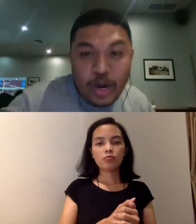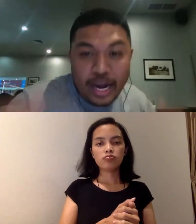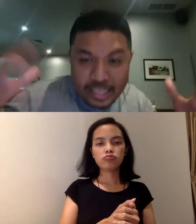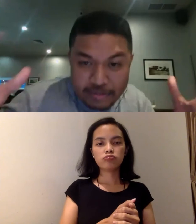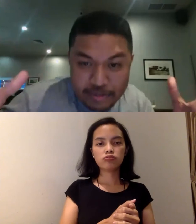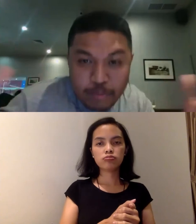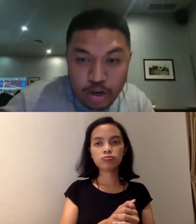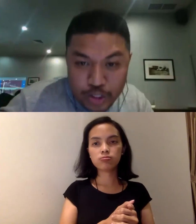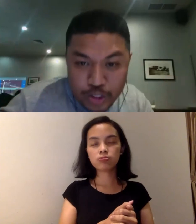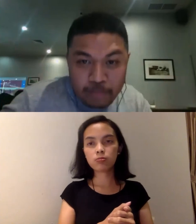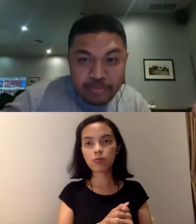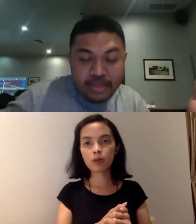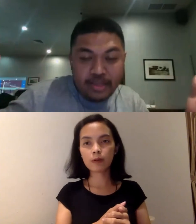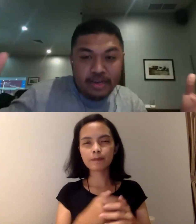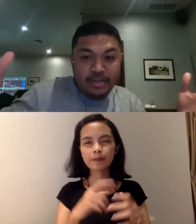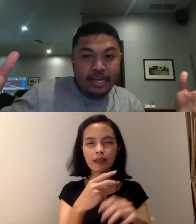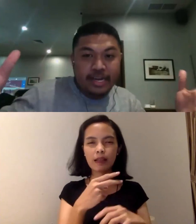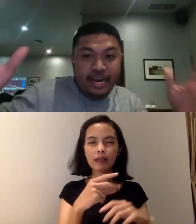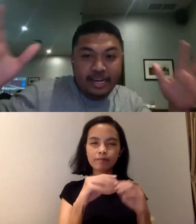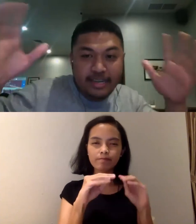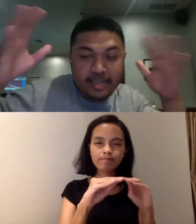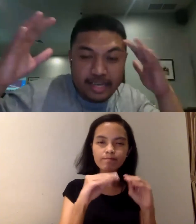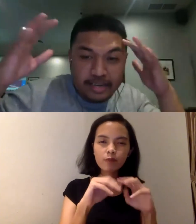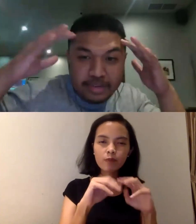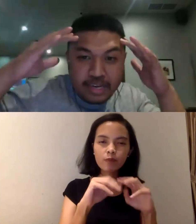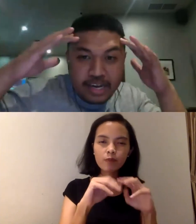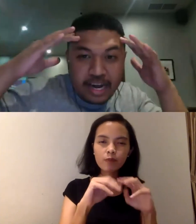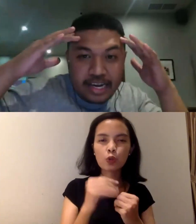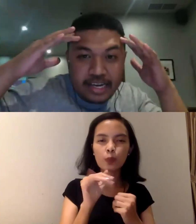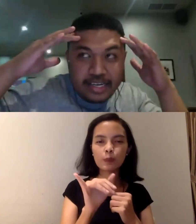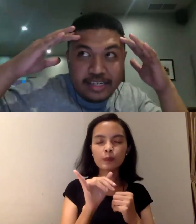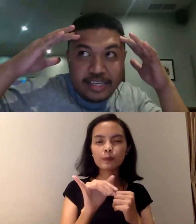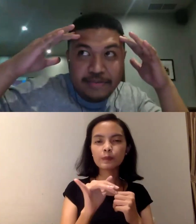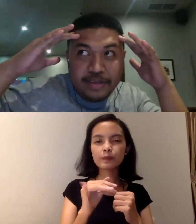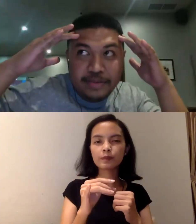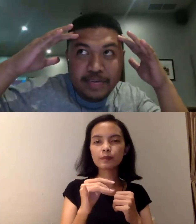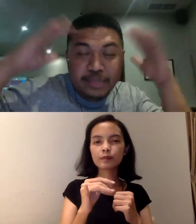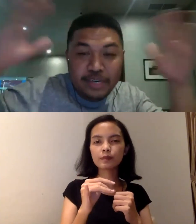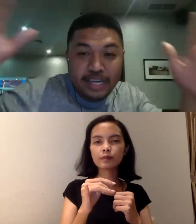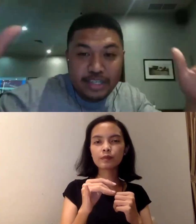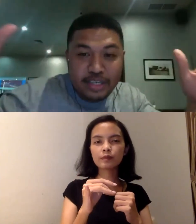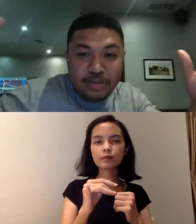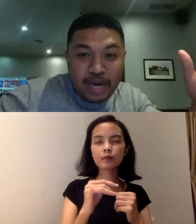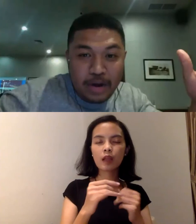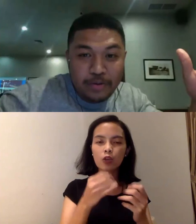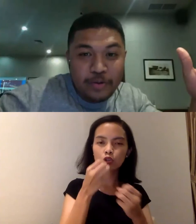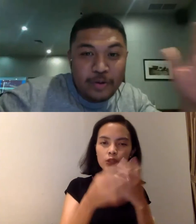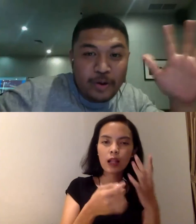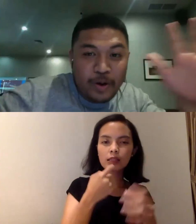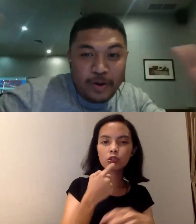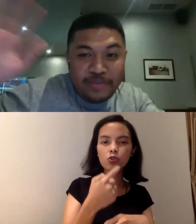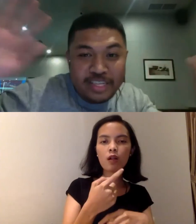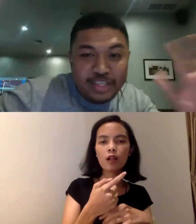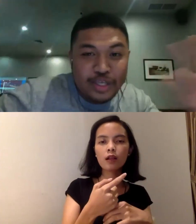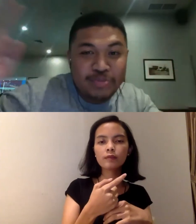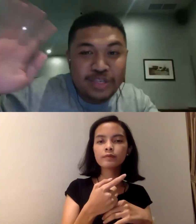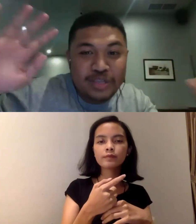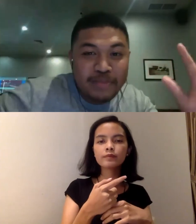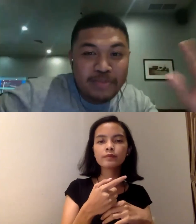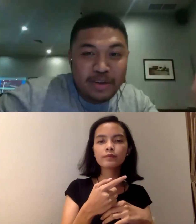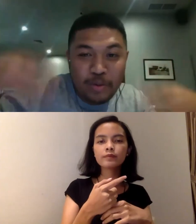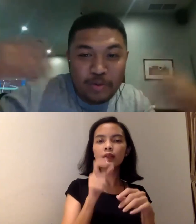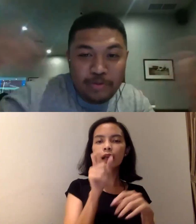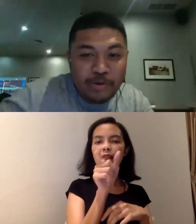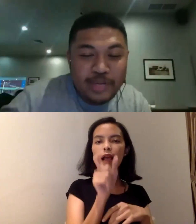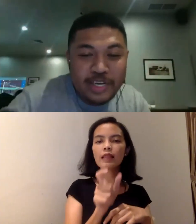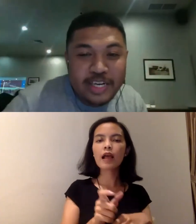So I give them workshop, and I give them explanation about all of these terms to them,